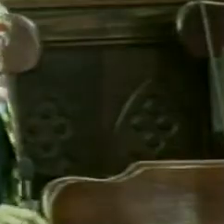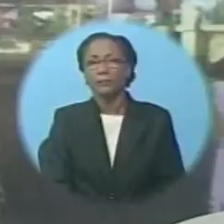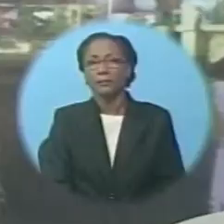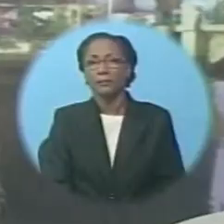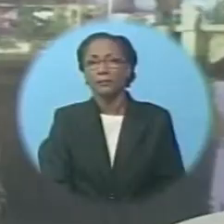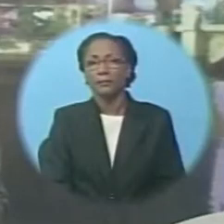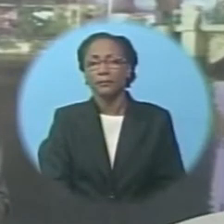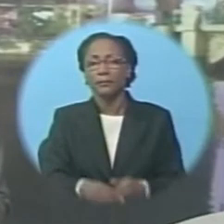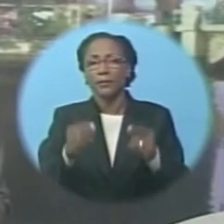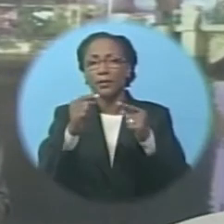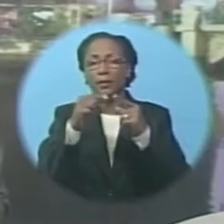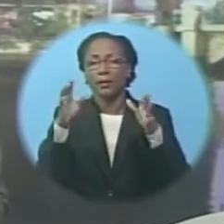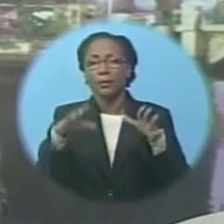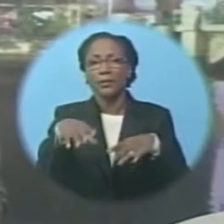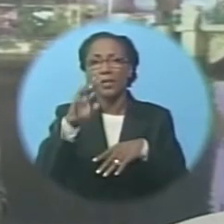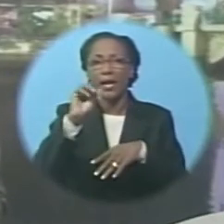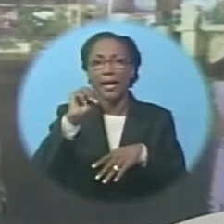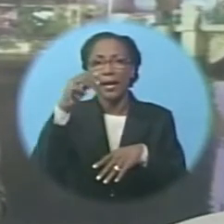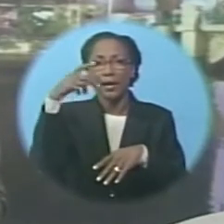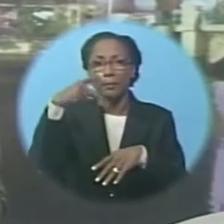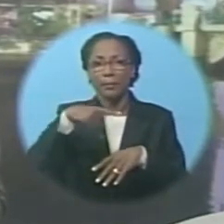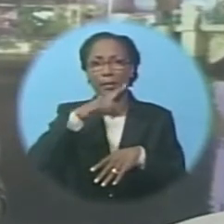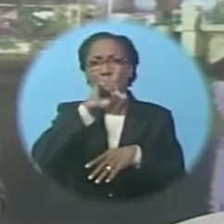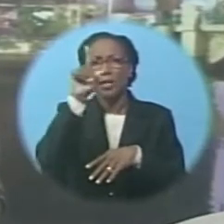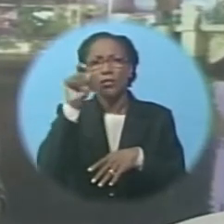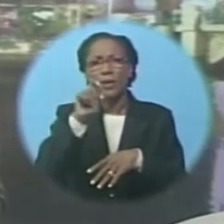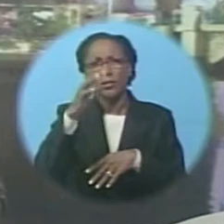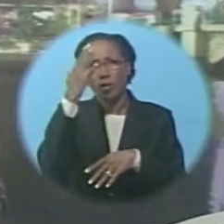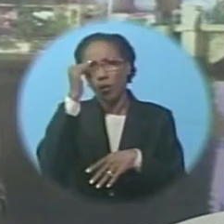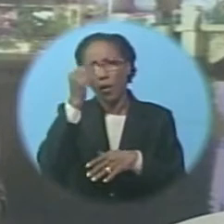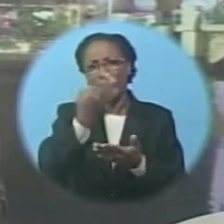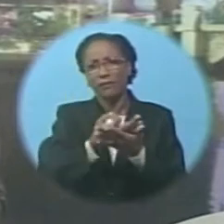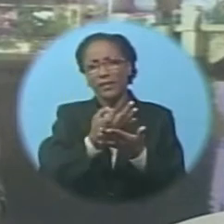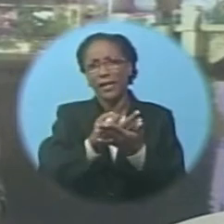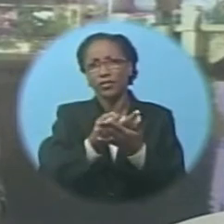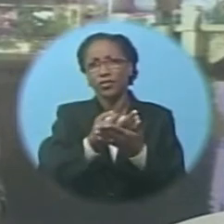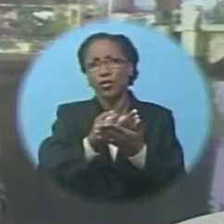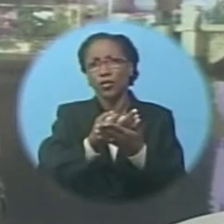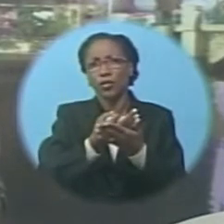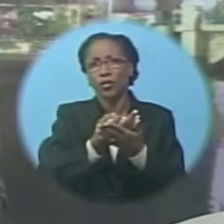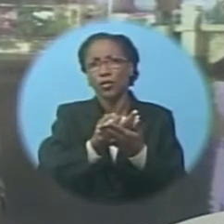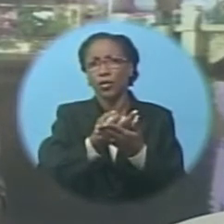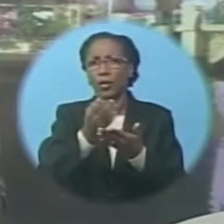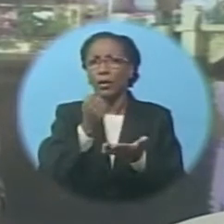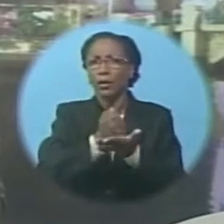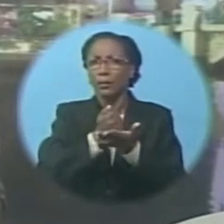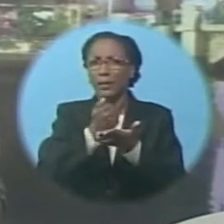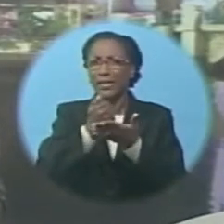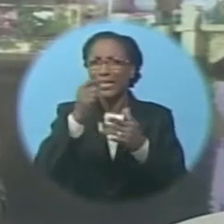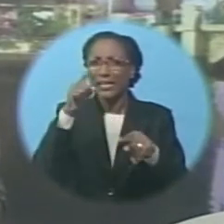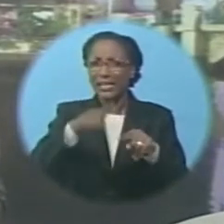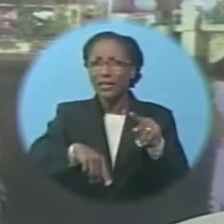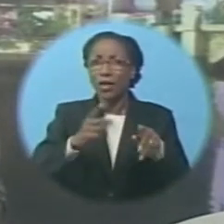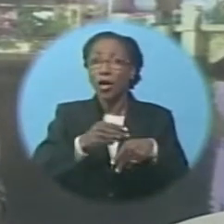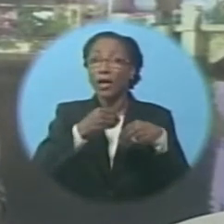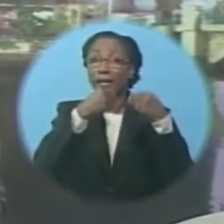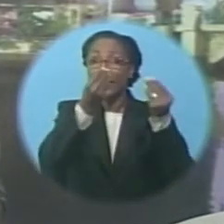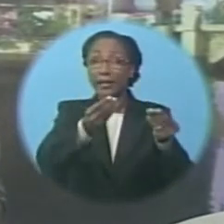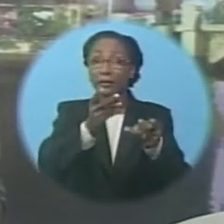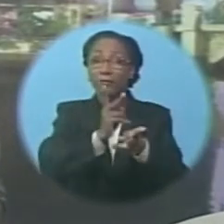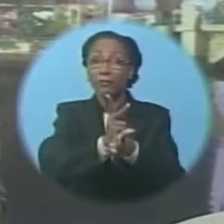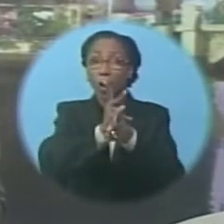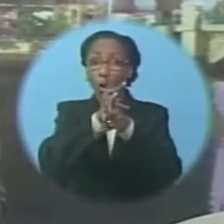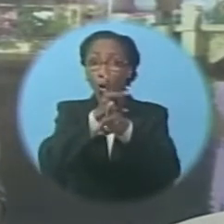Barbados? An opposition member of parliament is questioning why financial institutions cannot give loans to